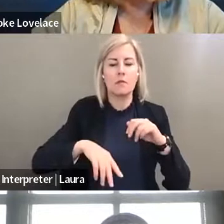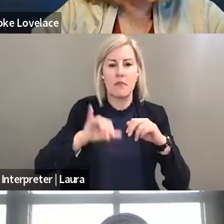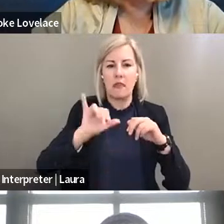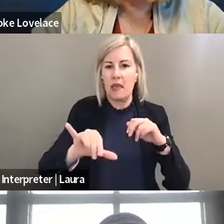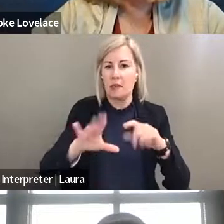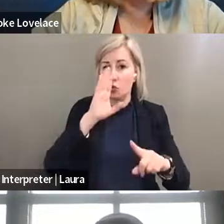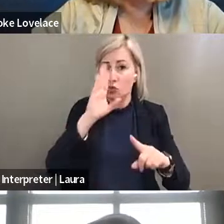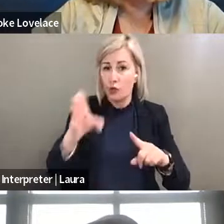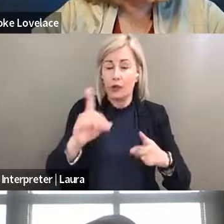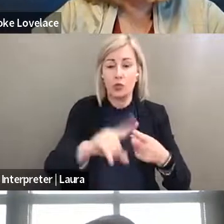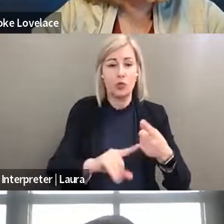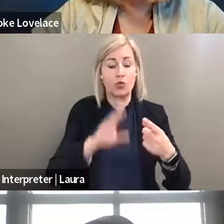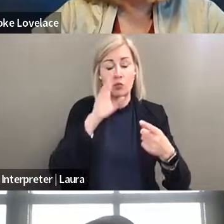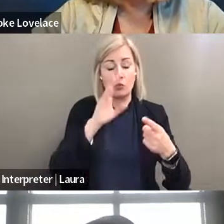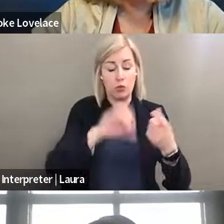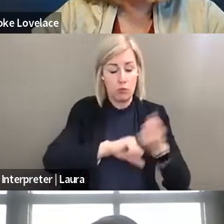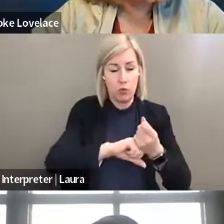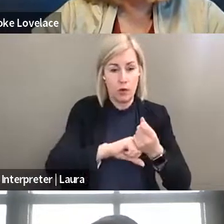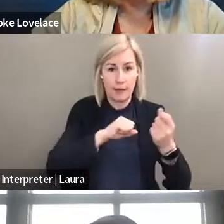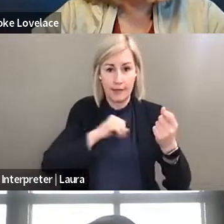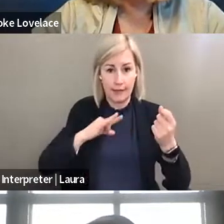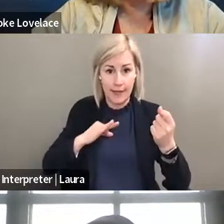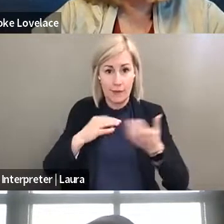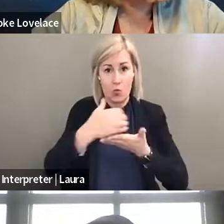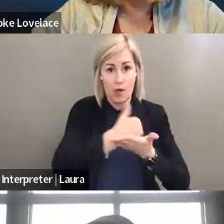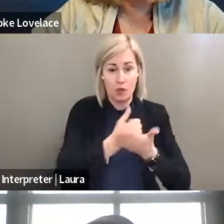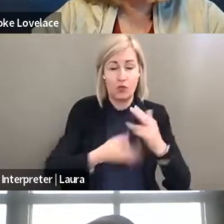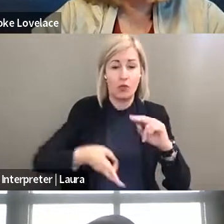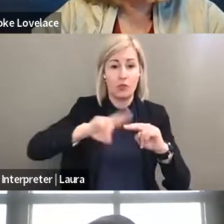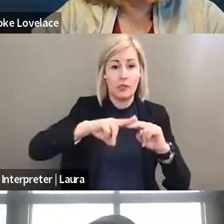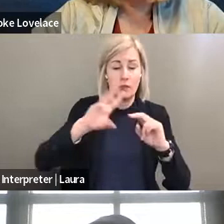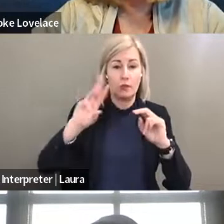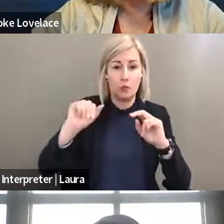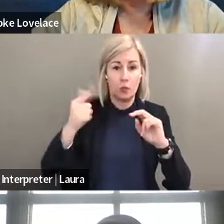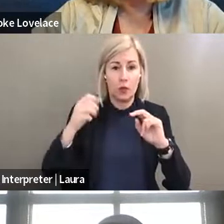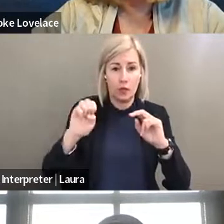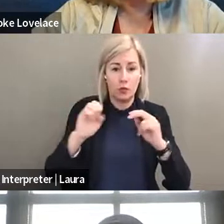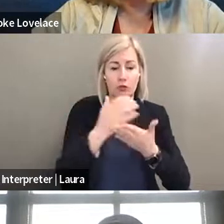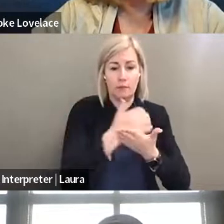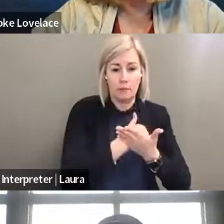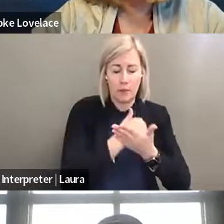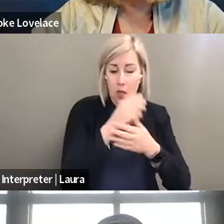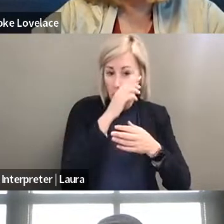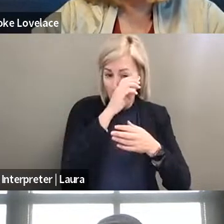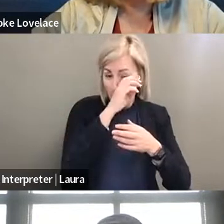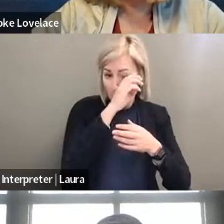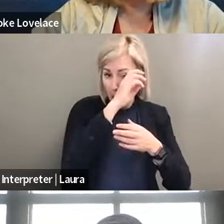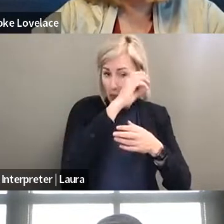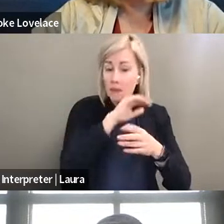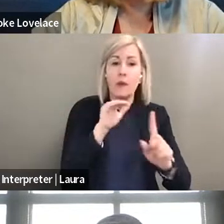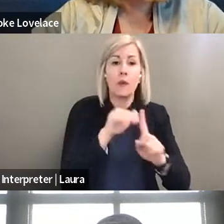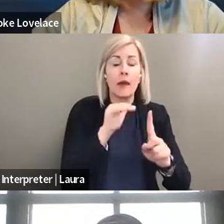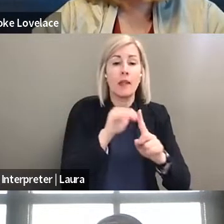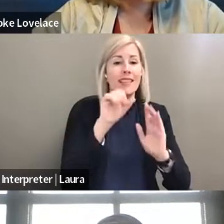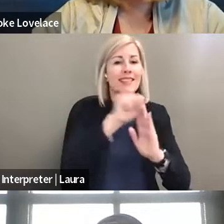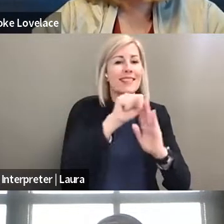directly to direct support staff wages, to increase those wages. And I will remind you, this is the state